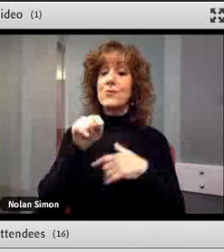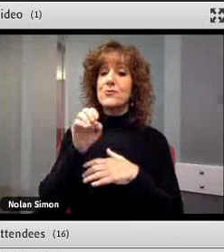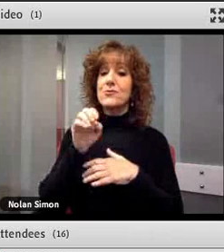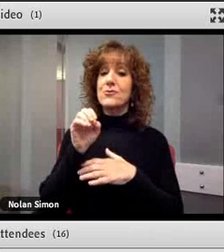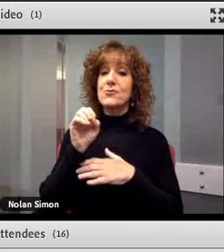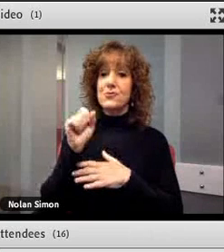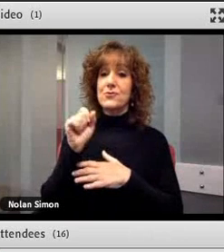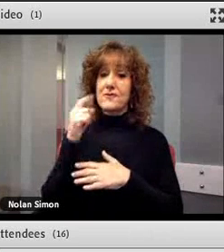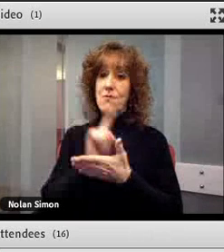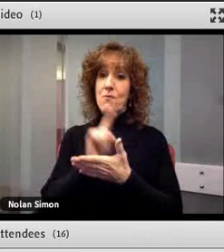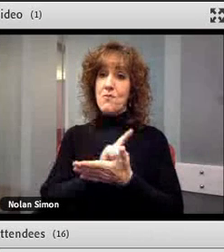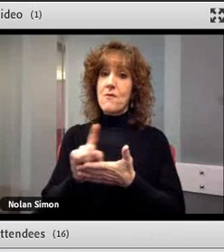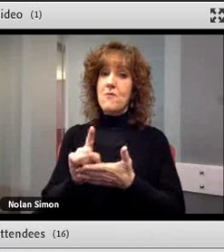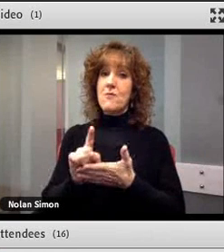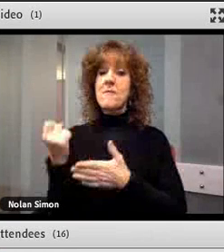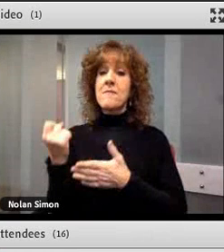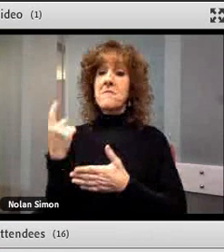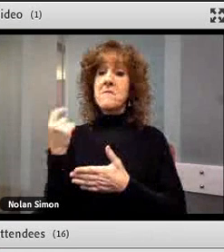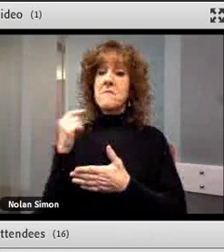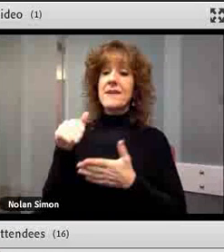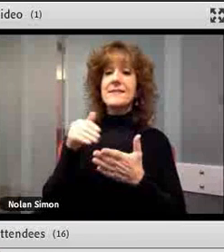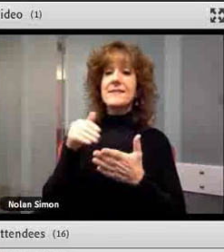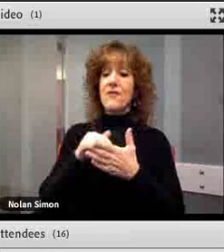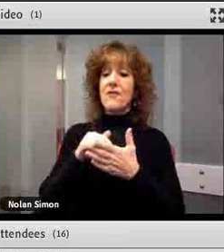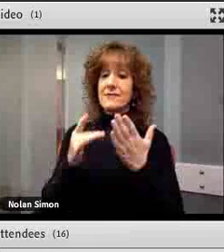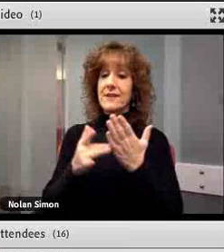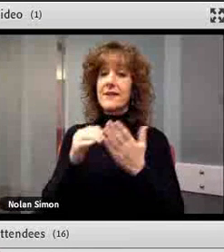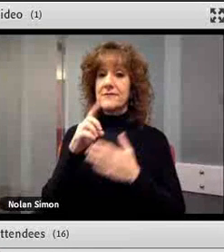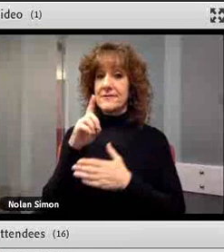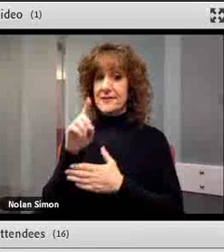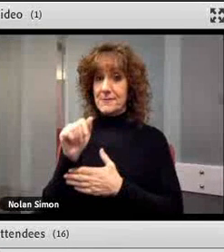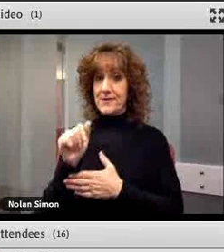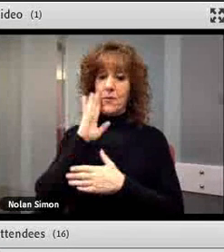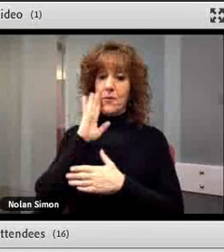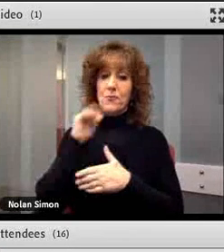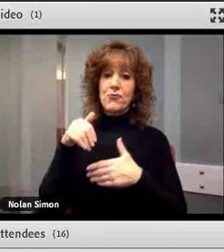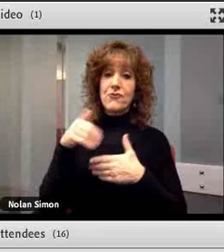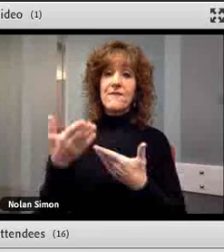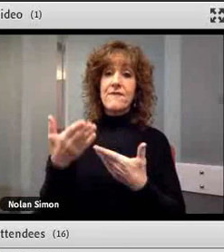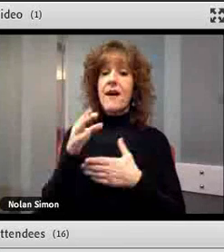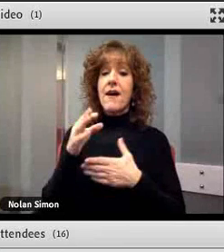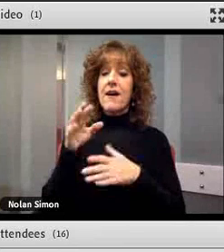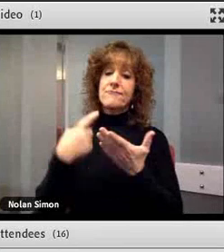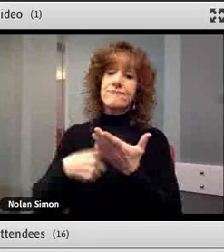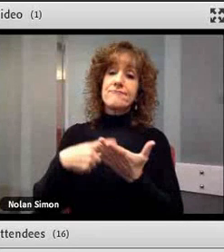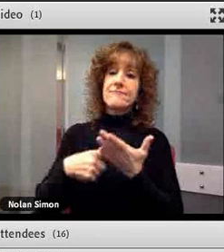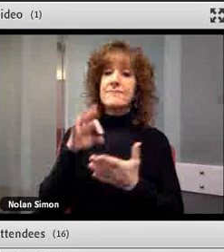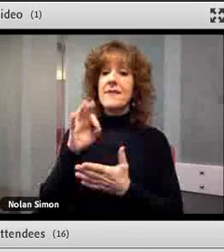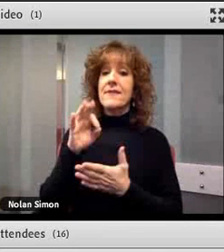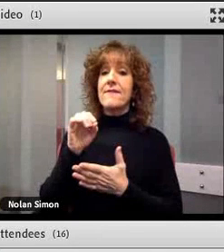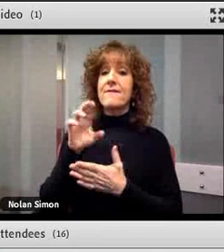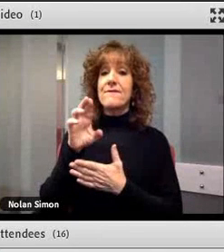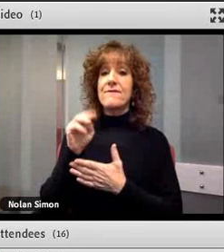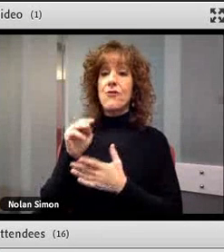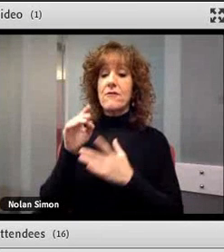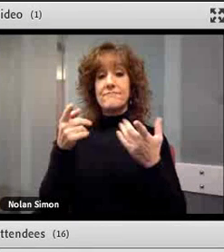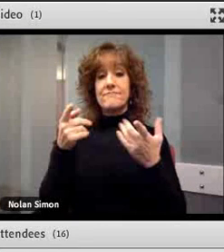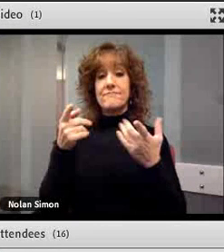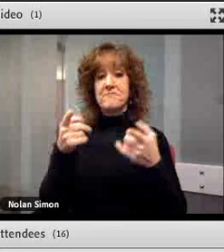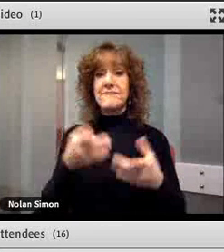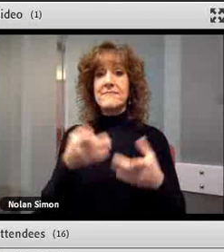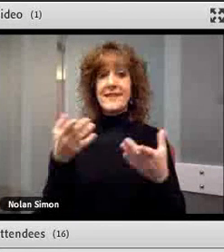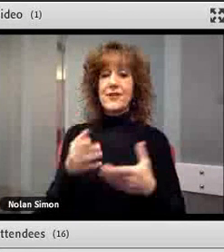for the next week, during which the Center on Technology and Disability will provide a forum, an asynchronous forum